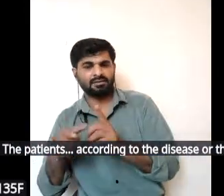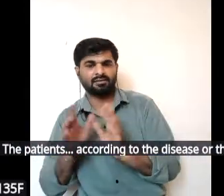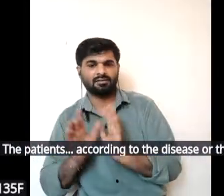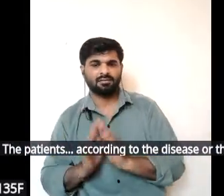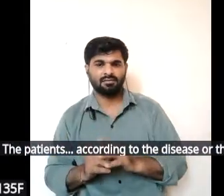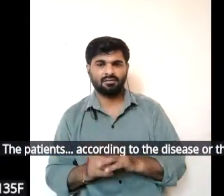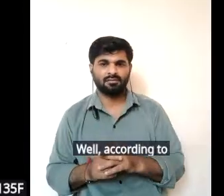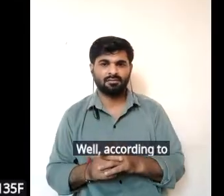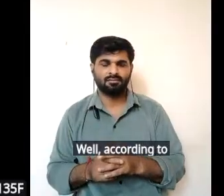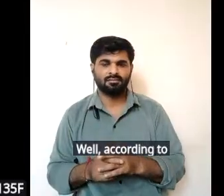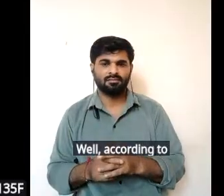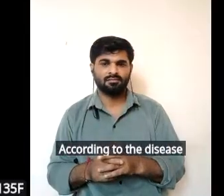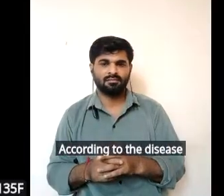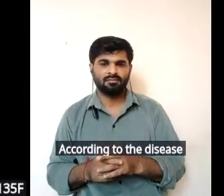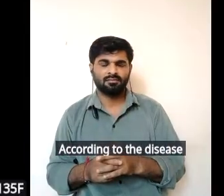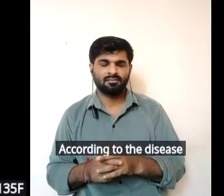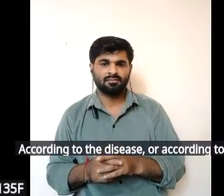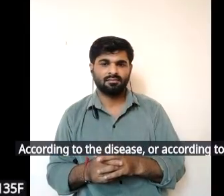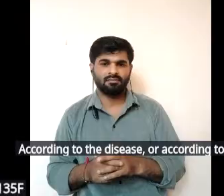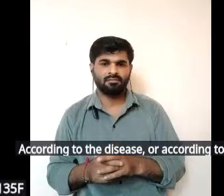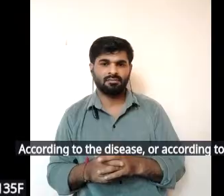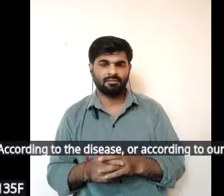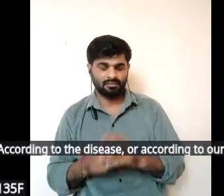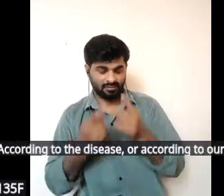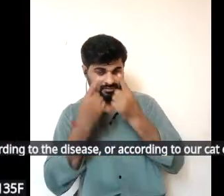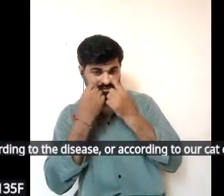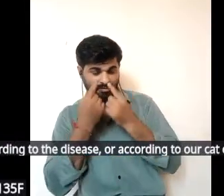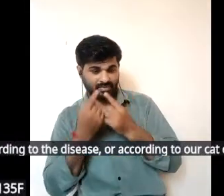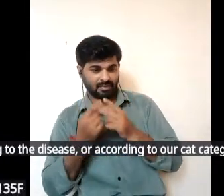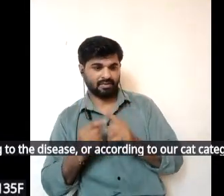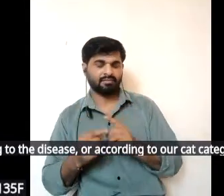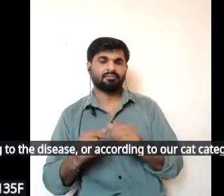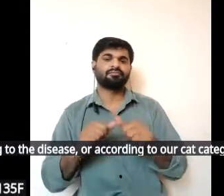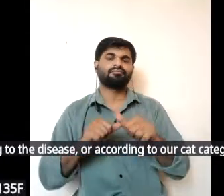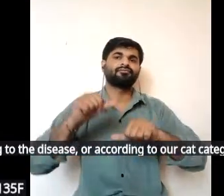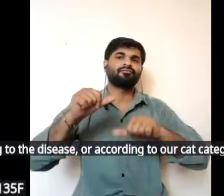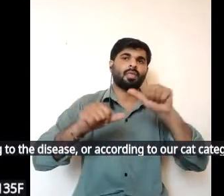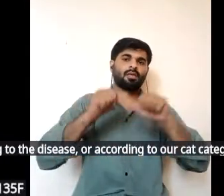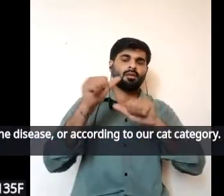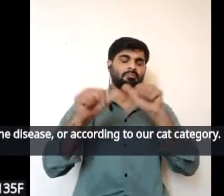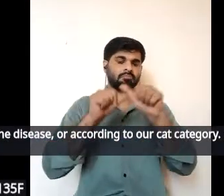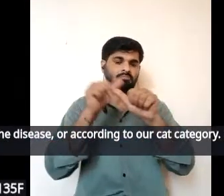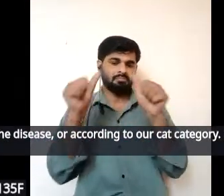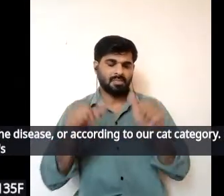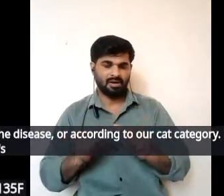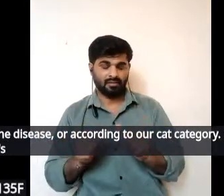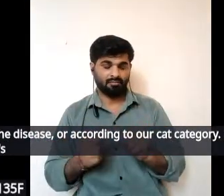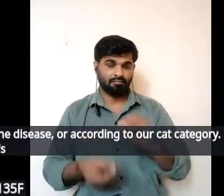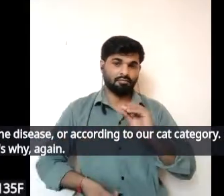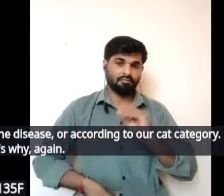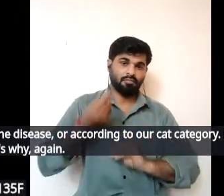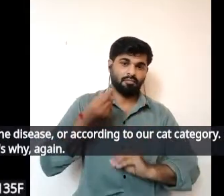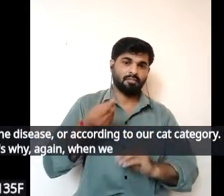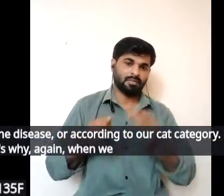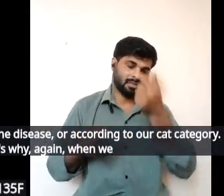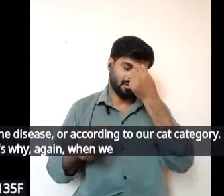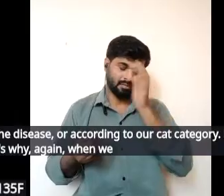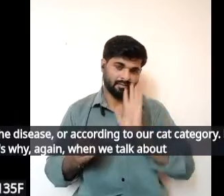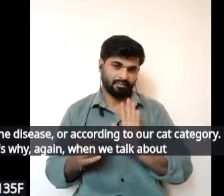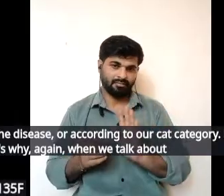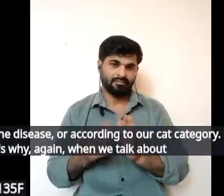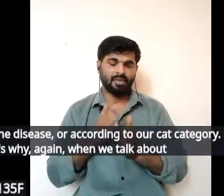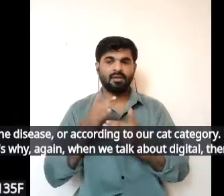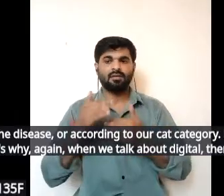according to the disease or according to our category properly. This is a big issue. That's why again, when we talk about digital,